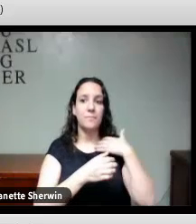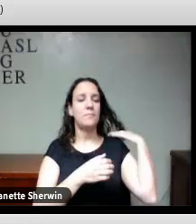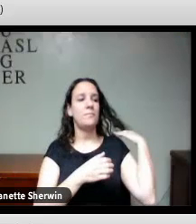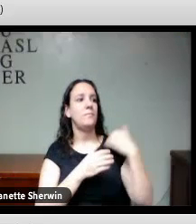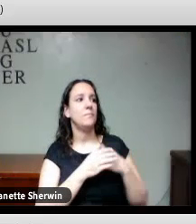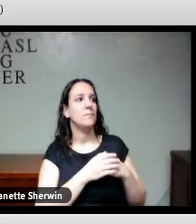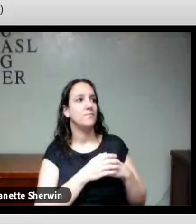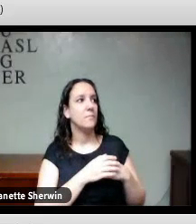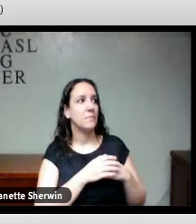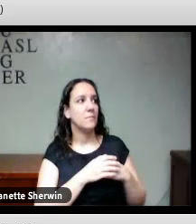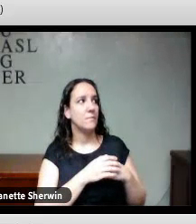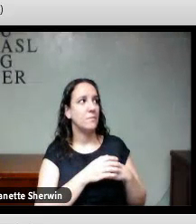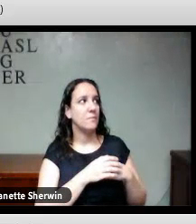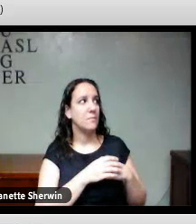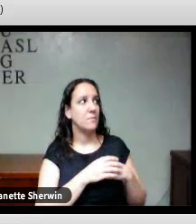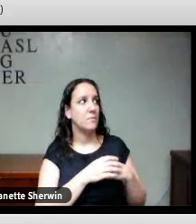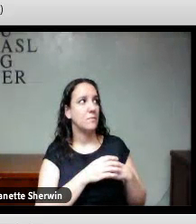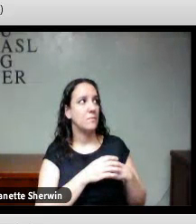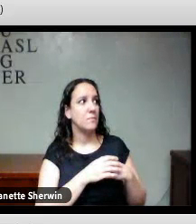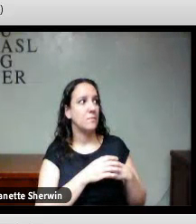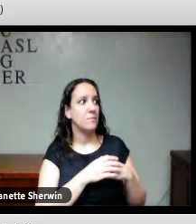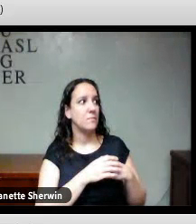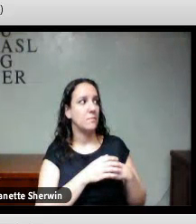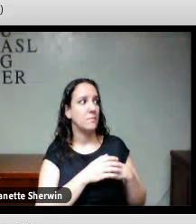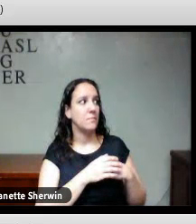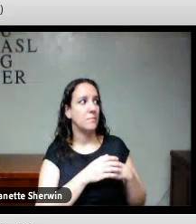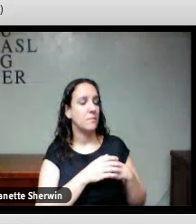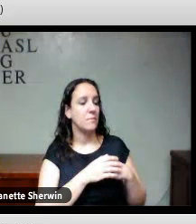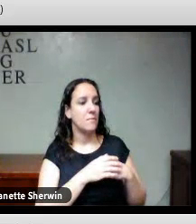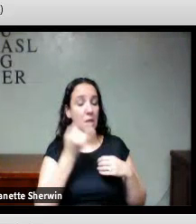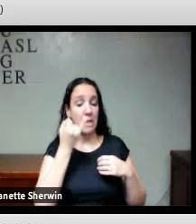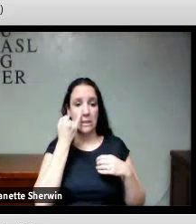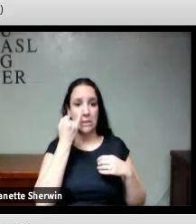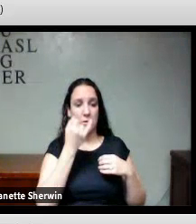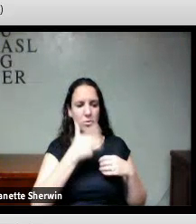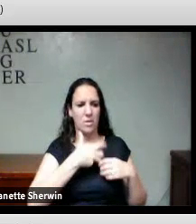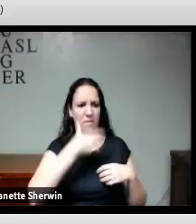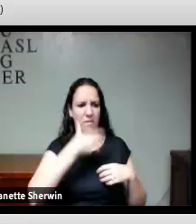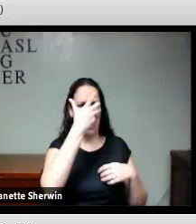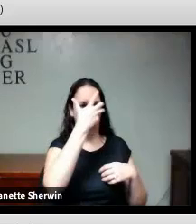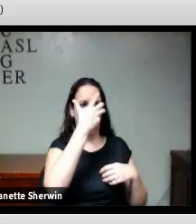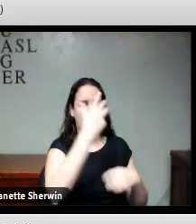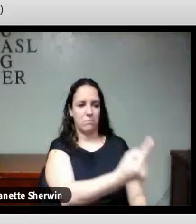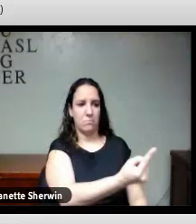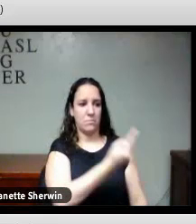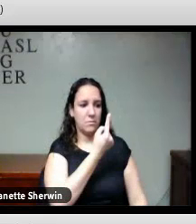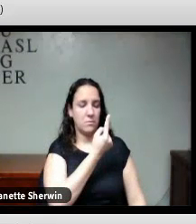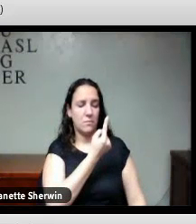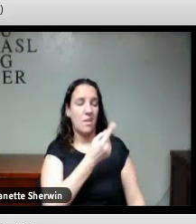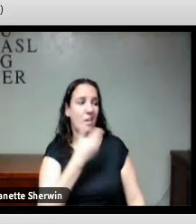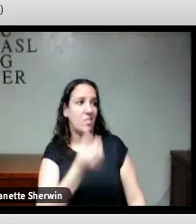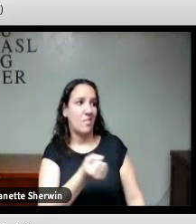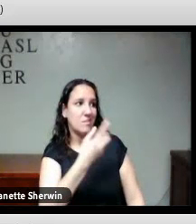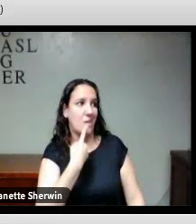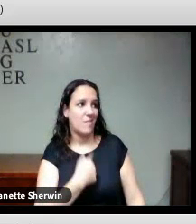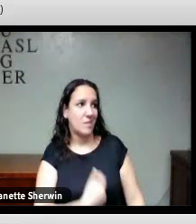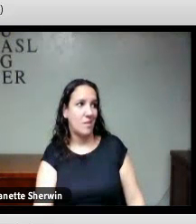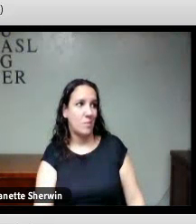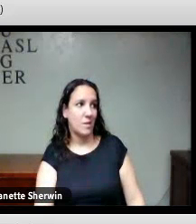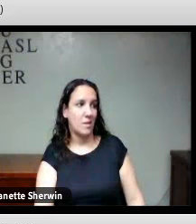say, thanks a lot for telling us. I think they're not going to believe you, don't you think? So you have